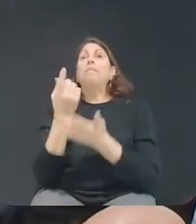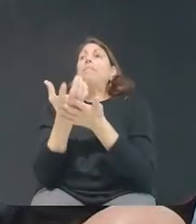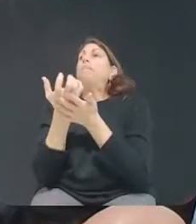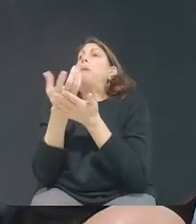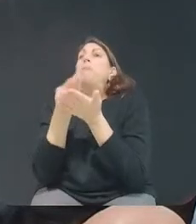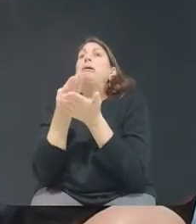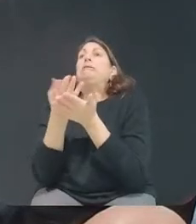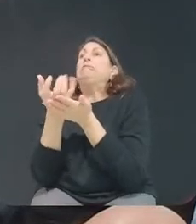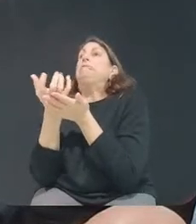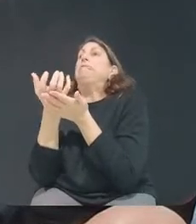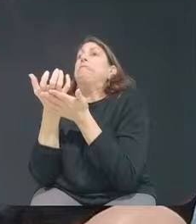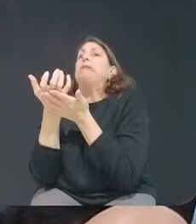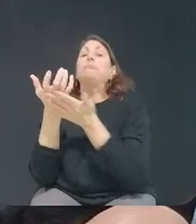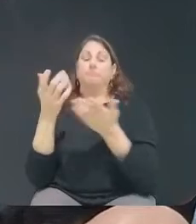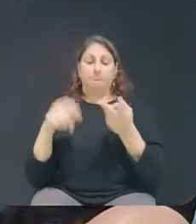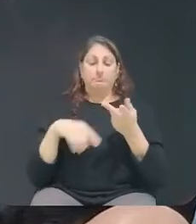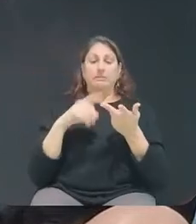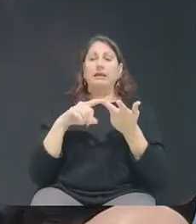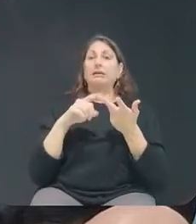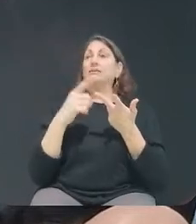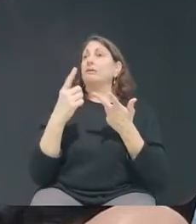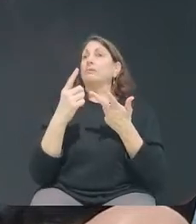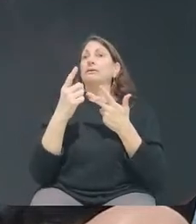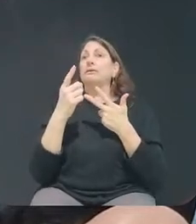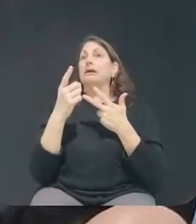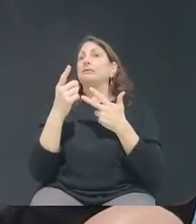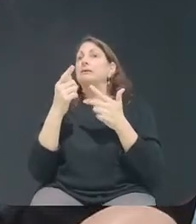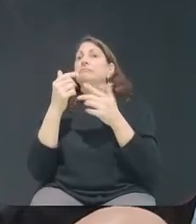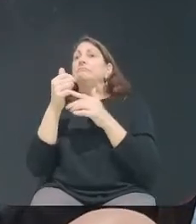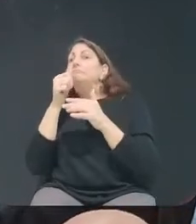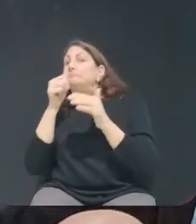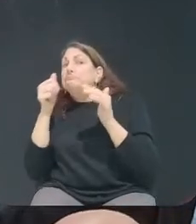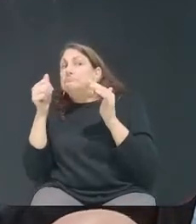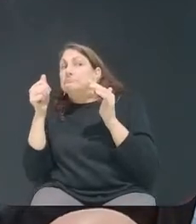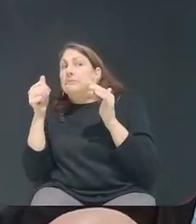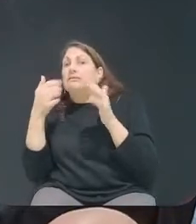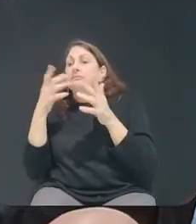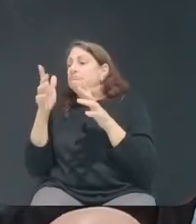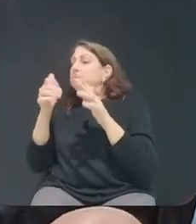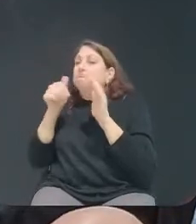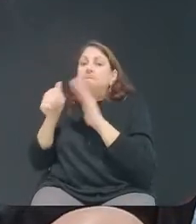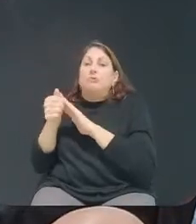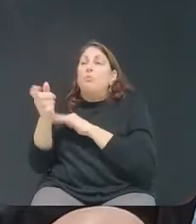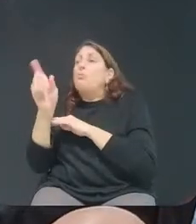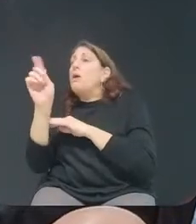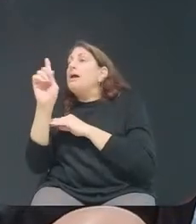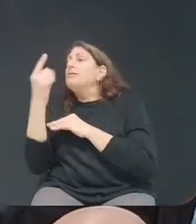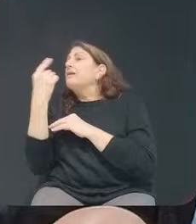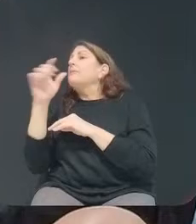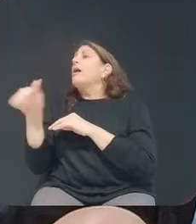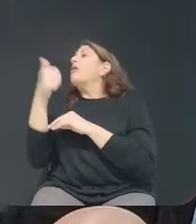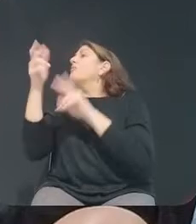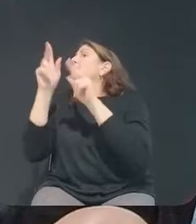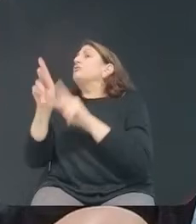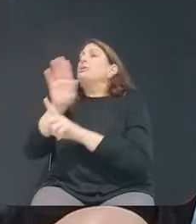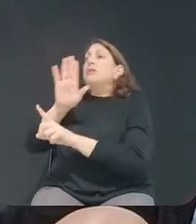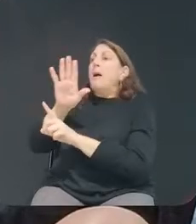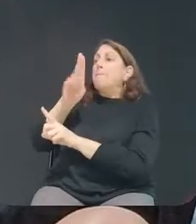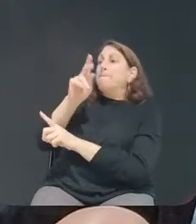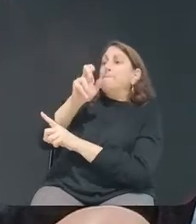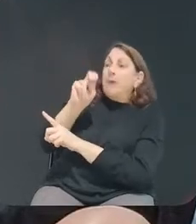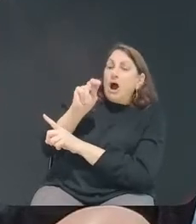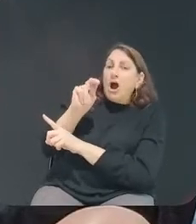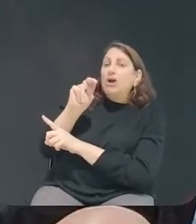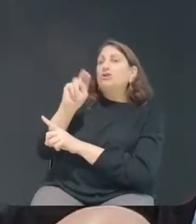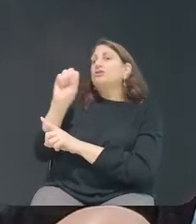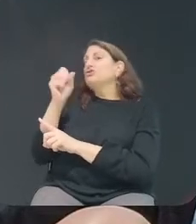money, someone who took shelter in someone else's barn or shed, or someone who was leading a, quote, idle,